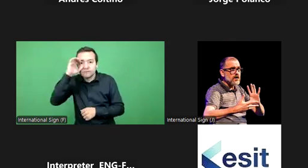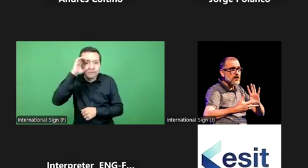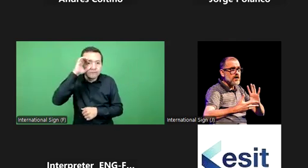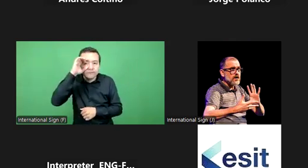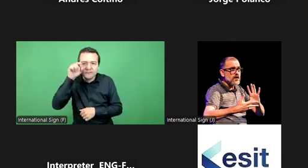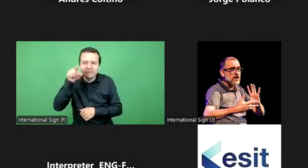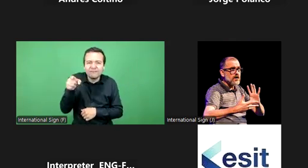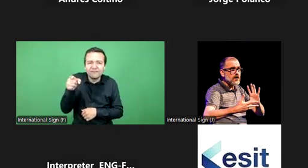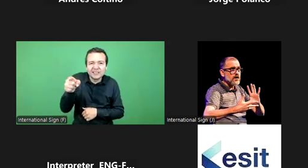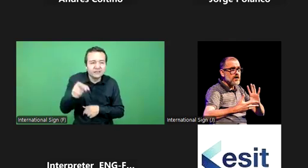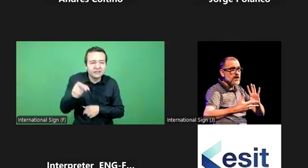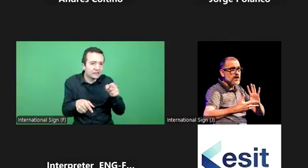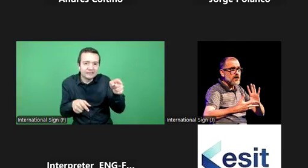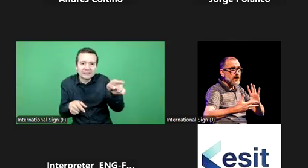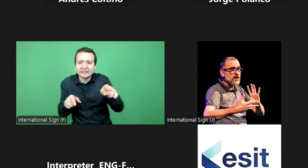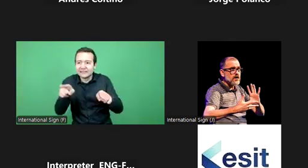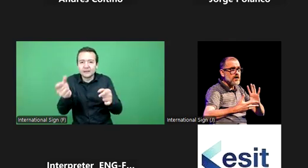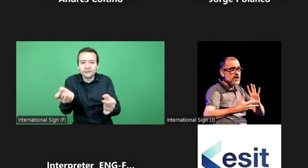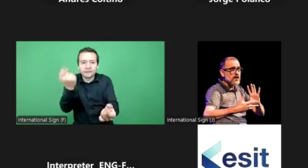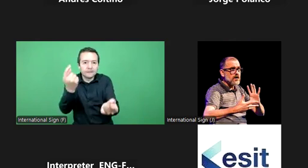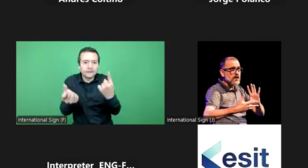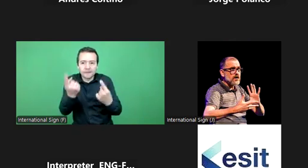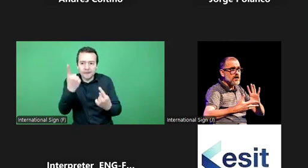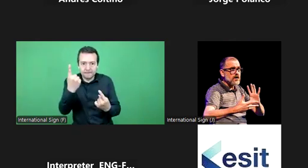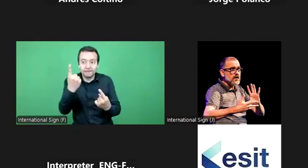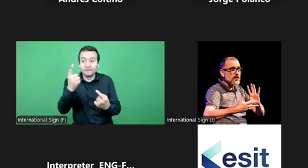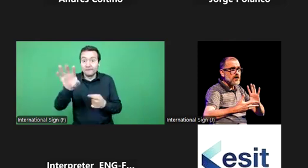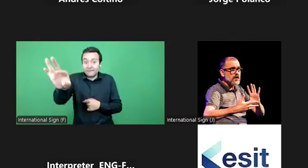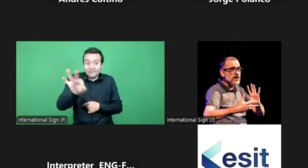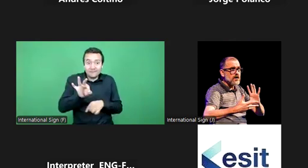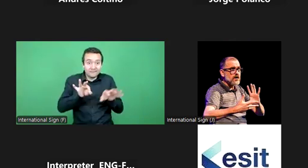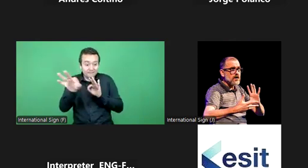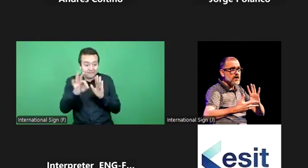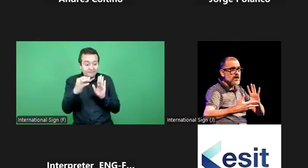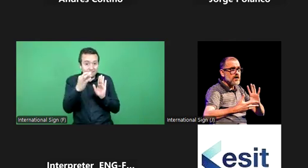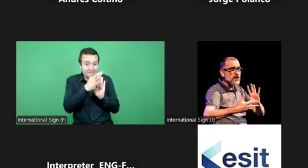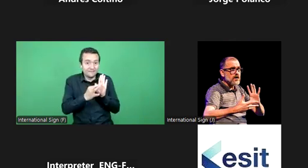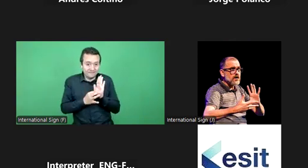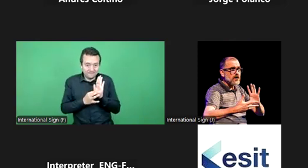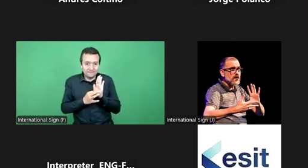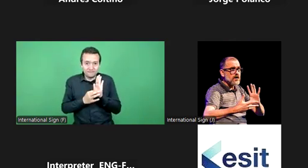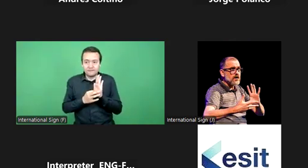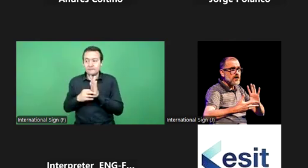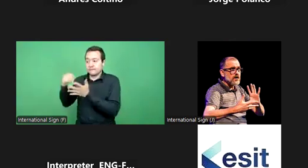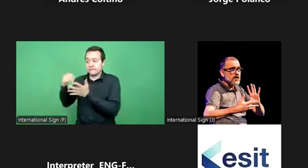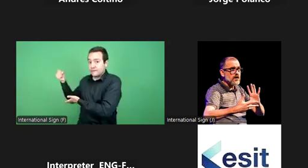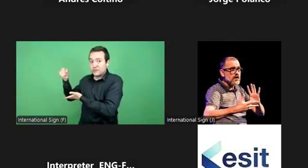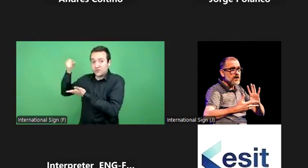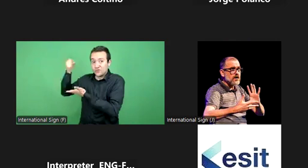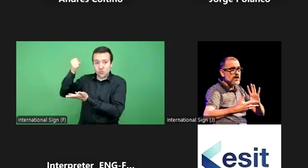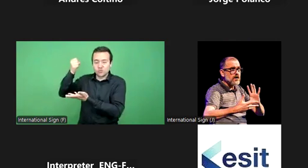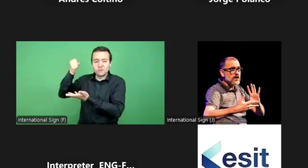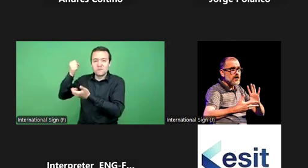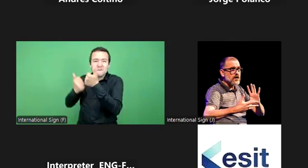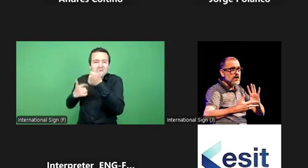prioritize, for us to be able to, allocate our resources adequately, for us to see disease trends, So